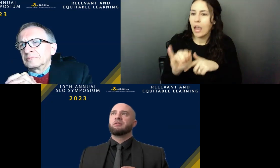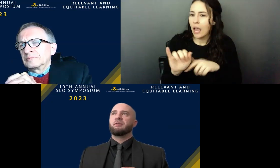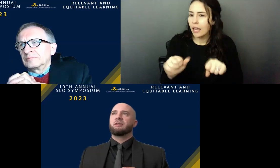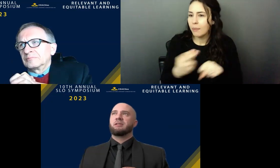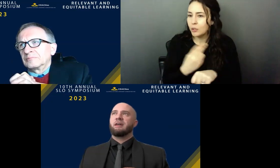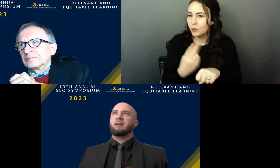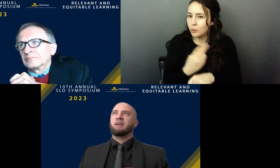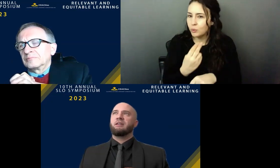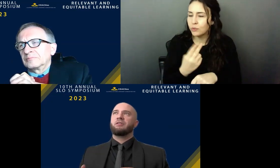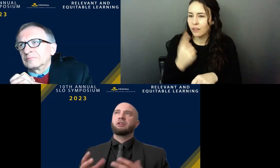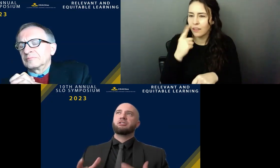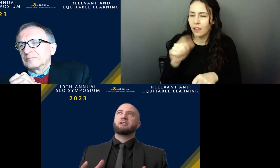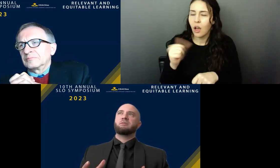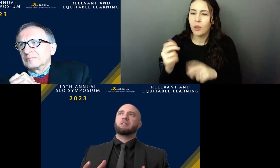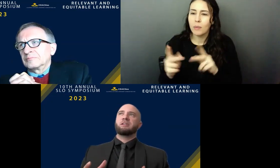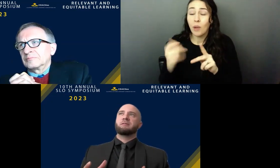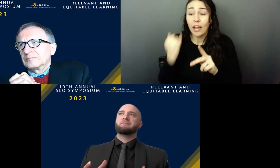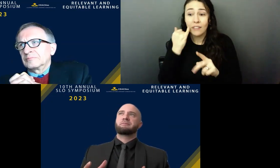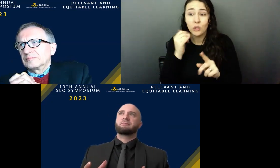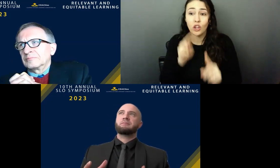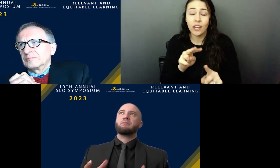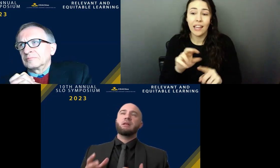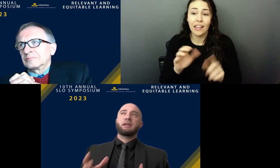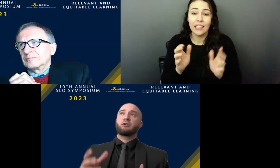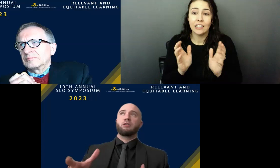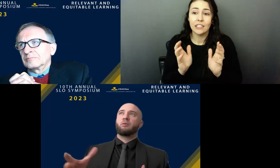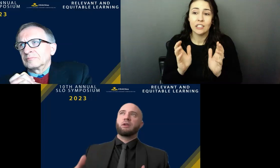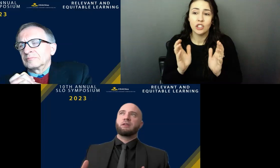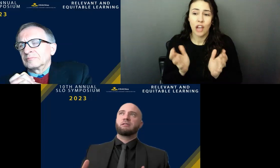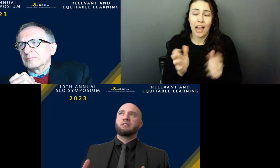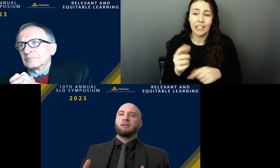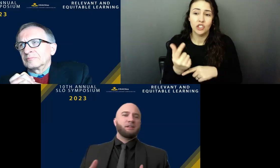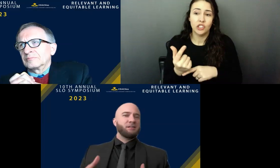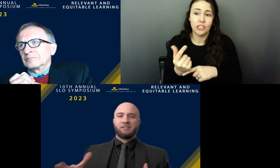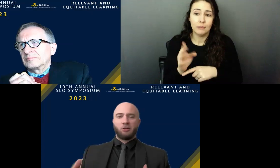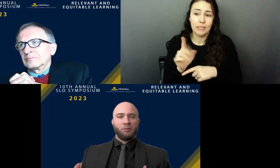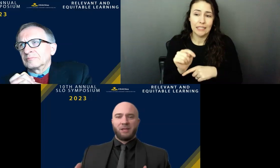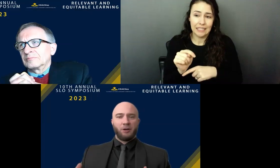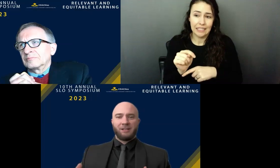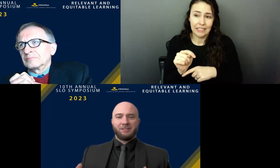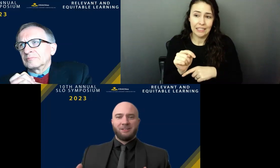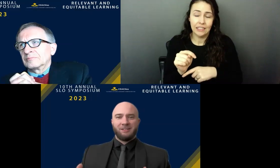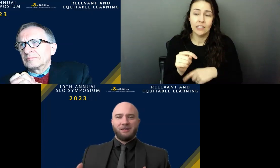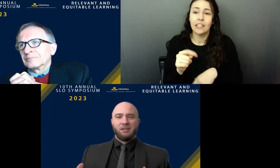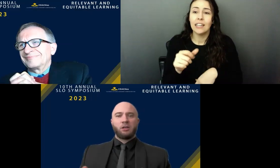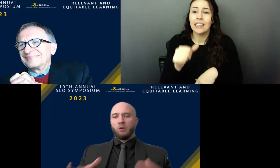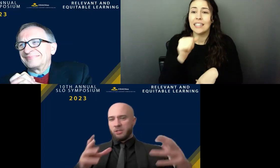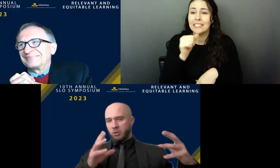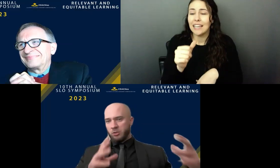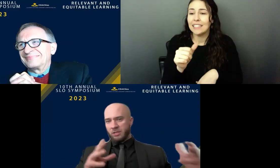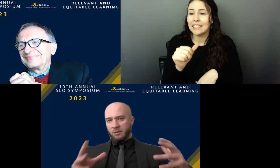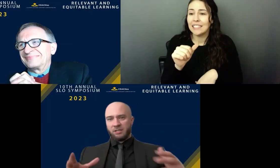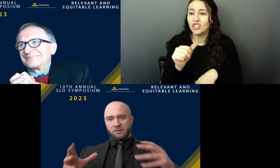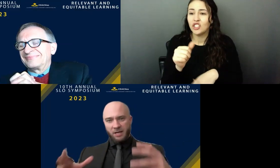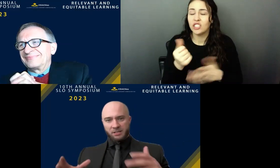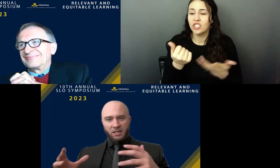when others have looked at that, and if you look at ChatGPT, like currently what it is, it doesn't comb the internet. It comes a